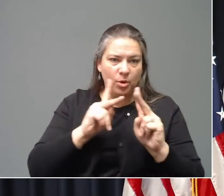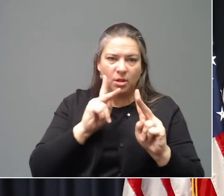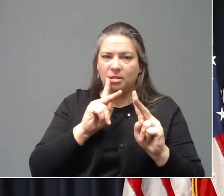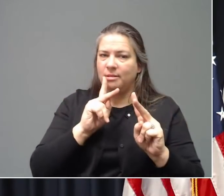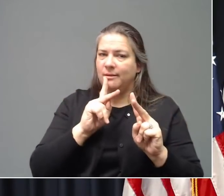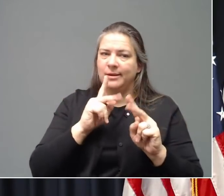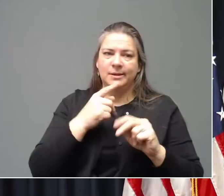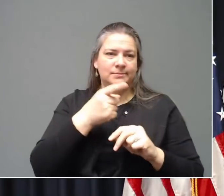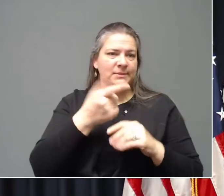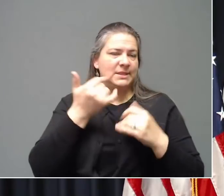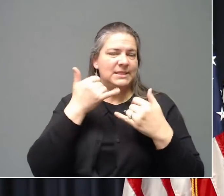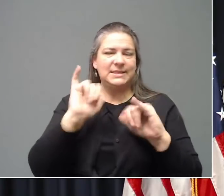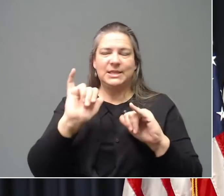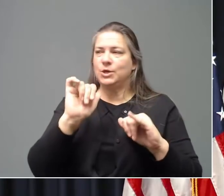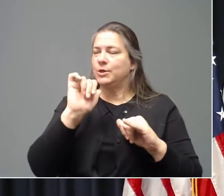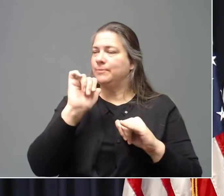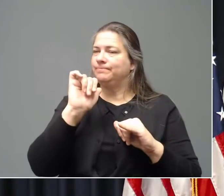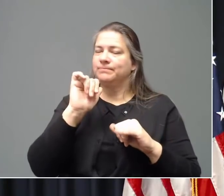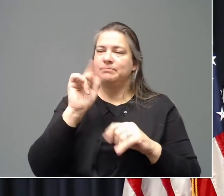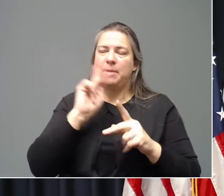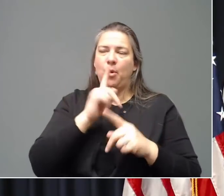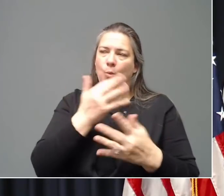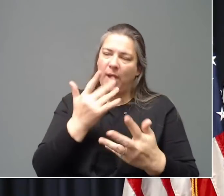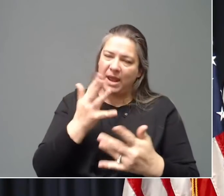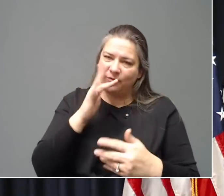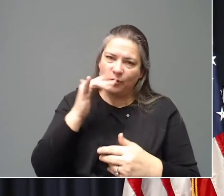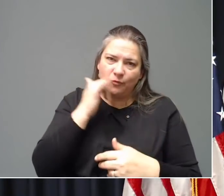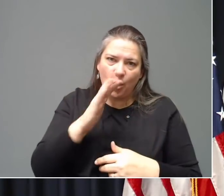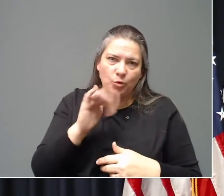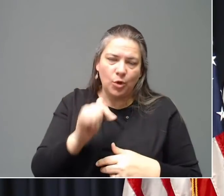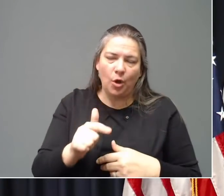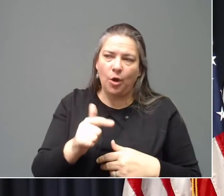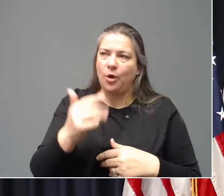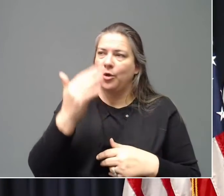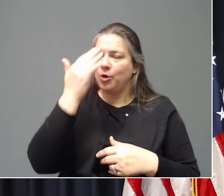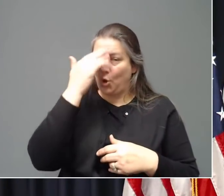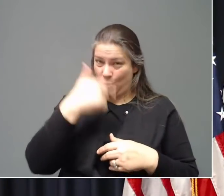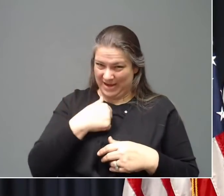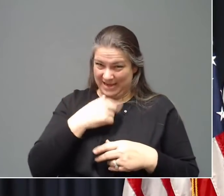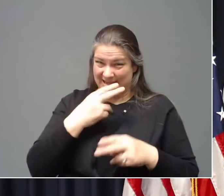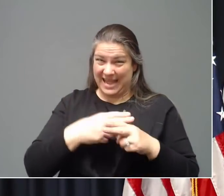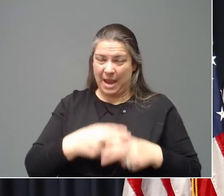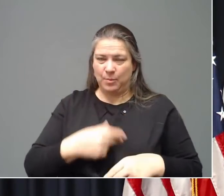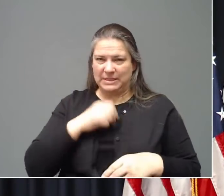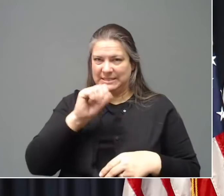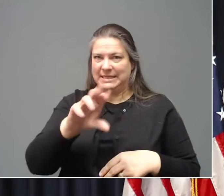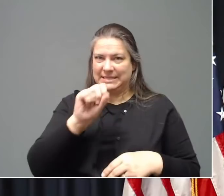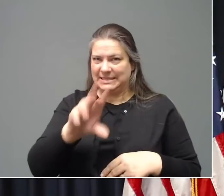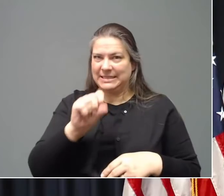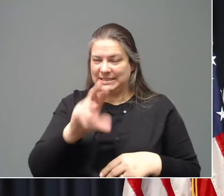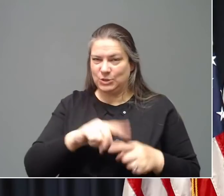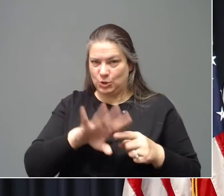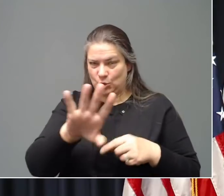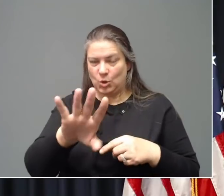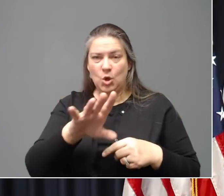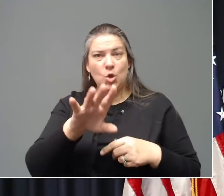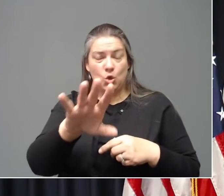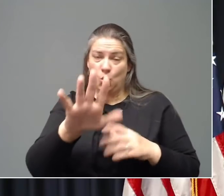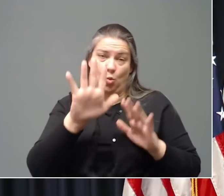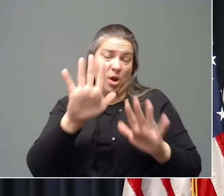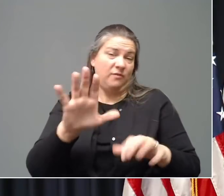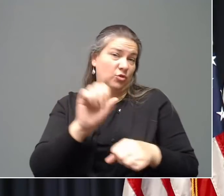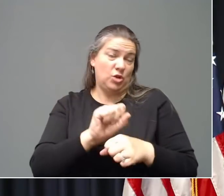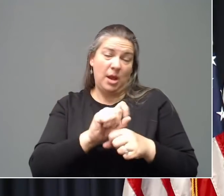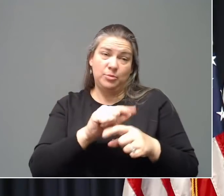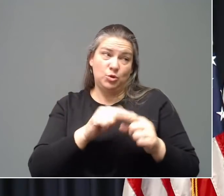not getting that phone call. As you know, we've sent a lot of names to you, and your office did a great job to reach out to a lot of these people, but we still have a lot of them who